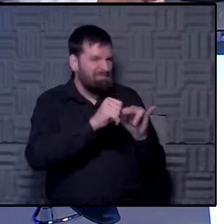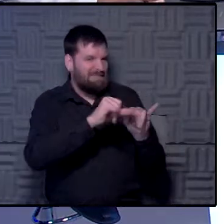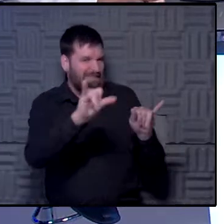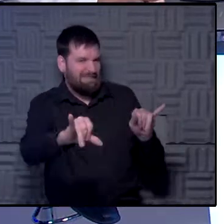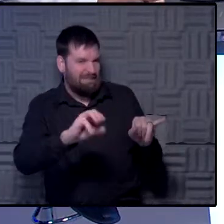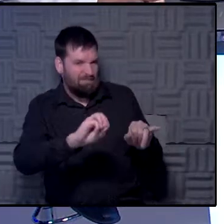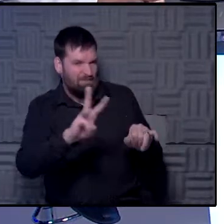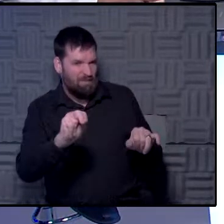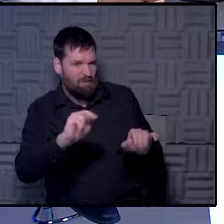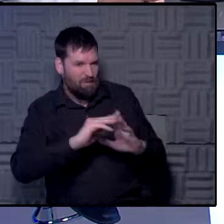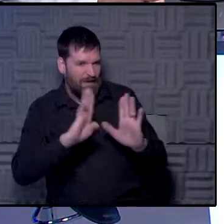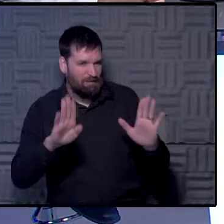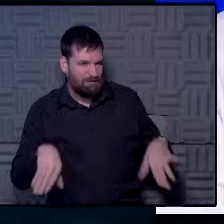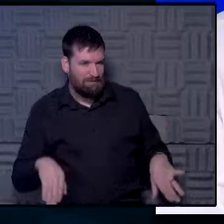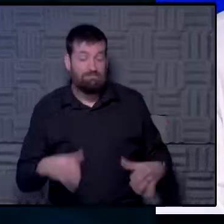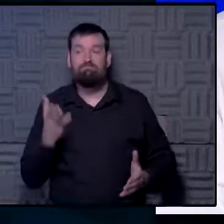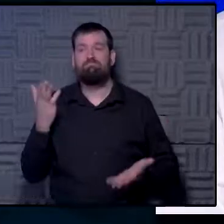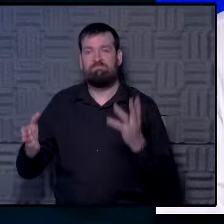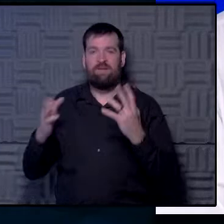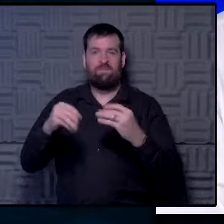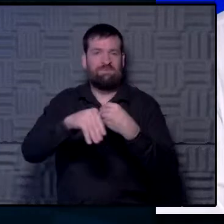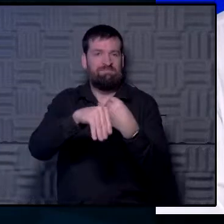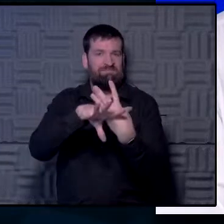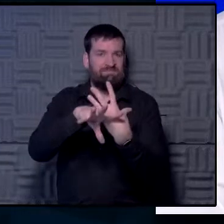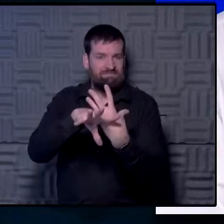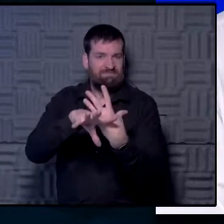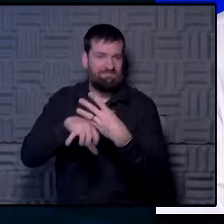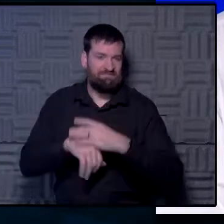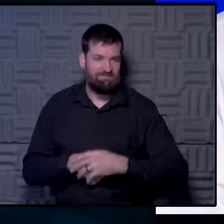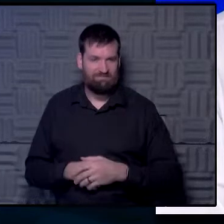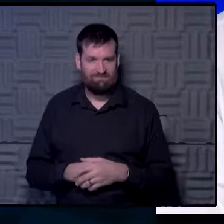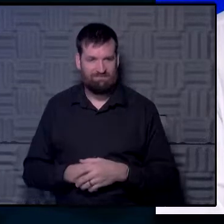own house. Maybe virtually.